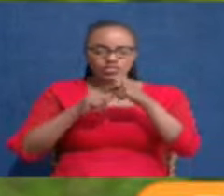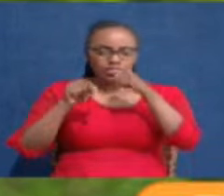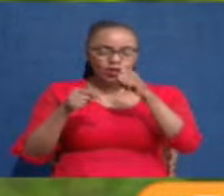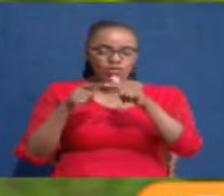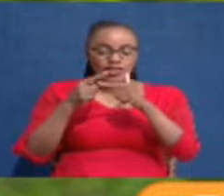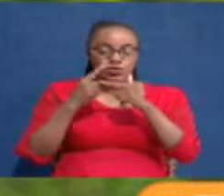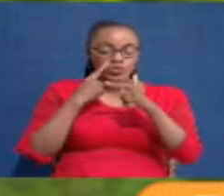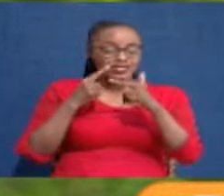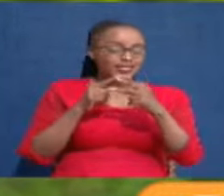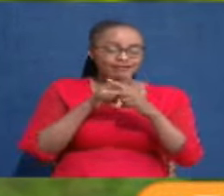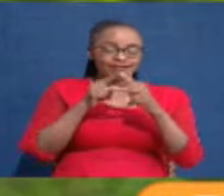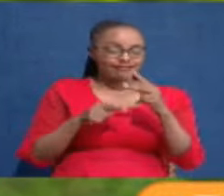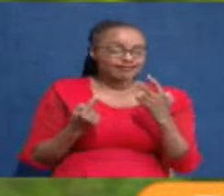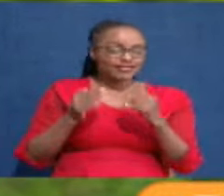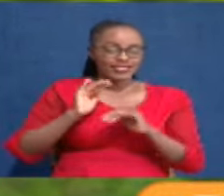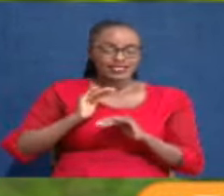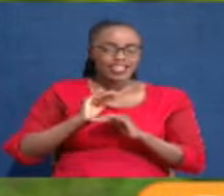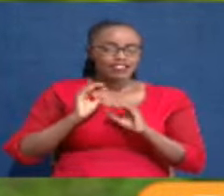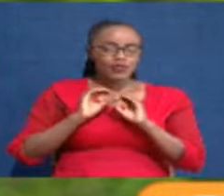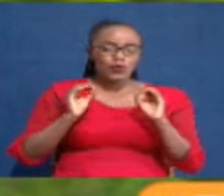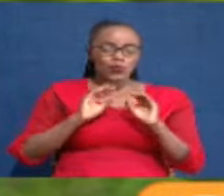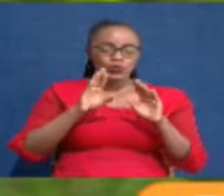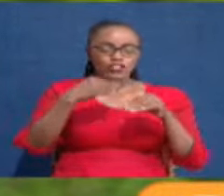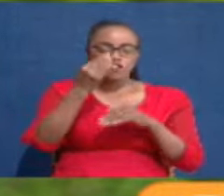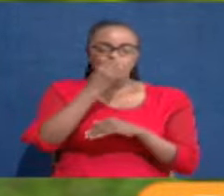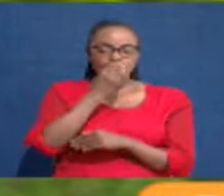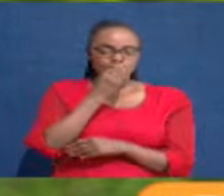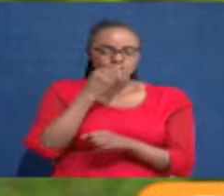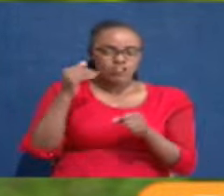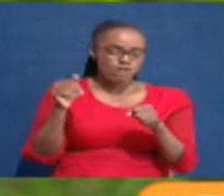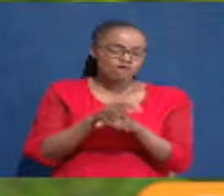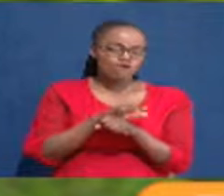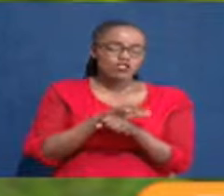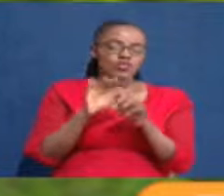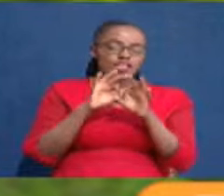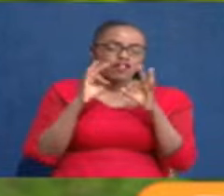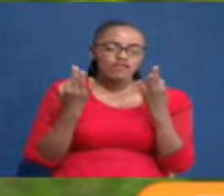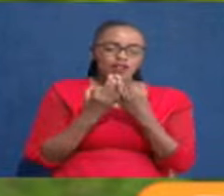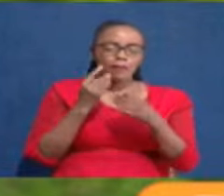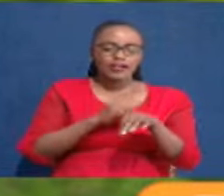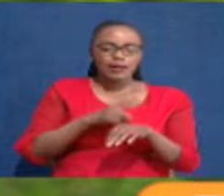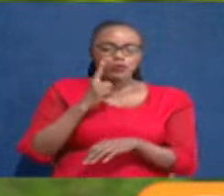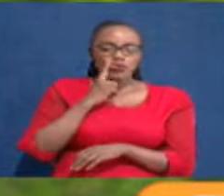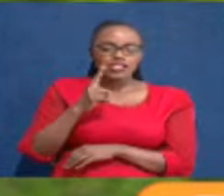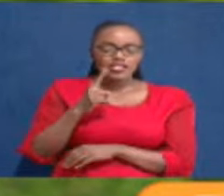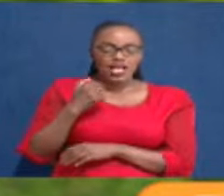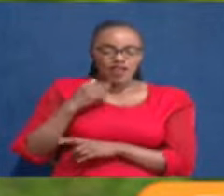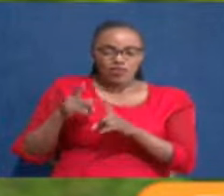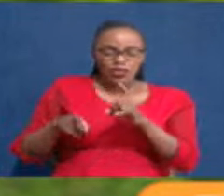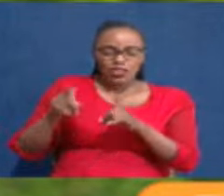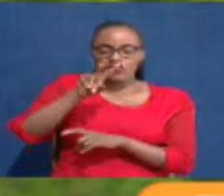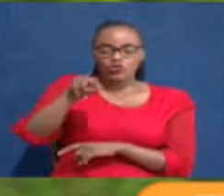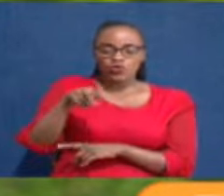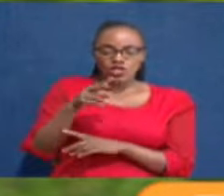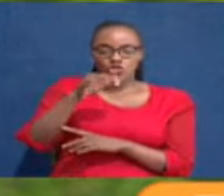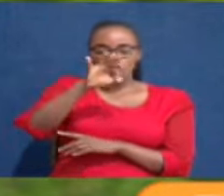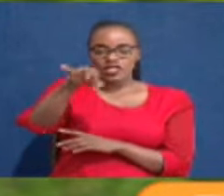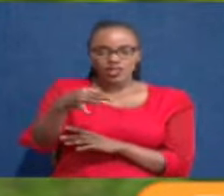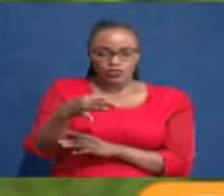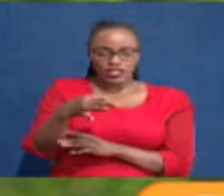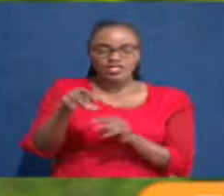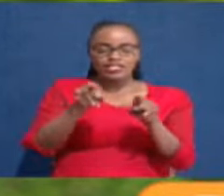6,000. Unaona hata haiwezi kutosha kulisha familia all through the month. So ukiona hata kiona increment kama ya 2,000 ama